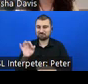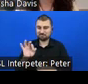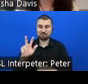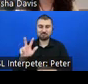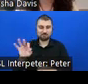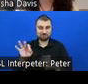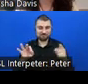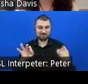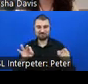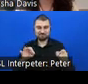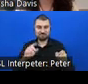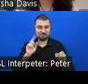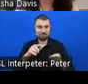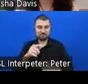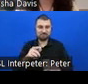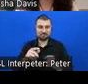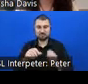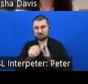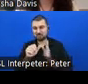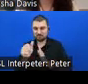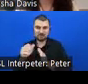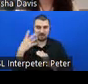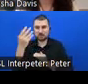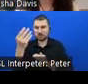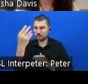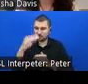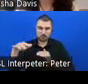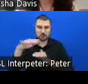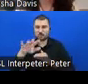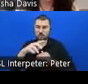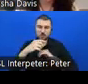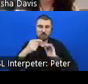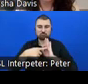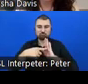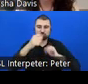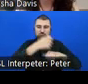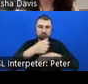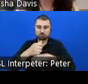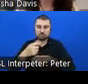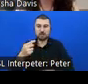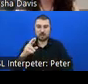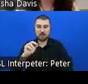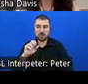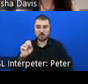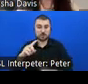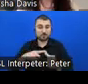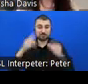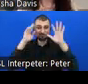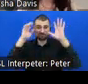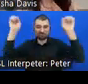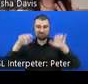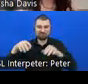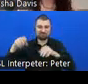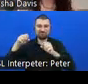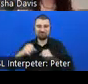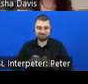was a Sculptors Guild exhibition, an outdoor exhibition. And Gross was their first president. So